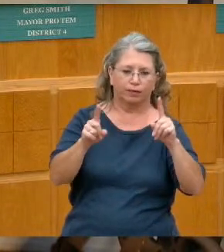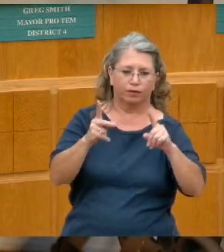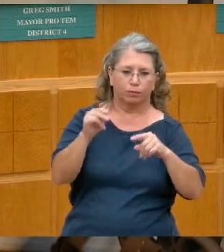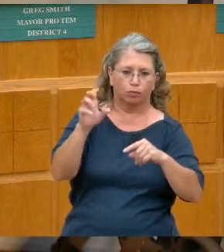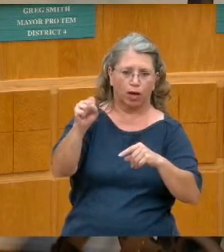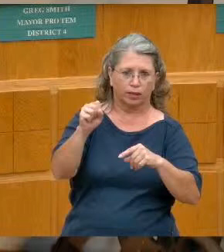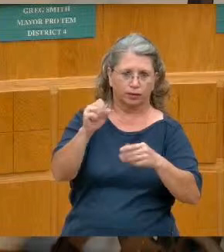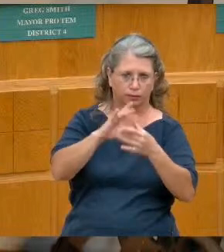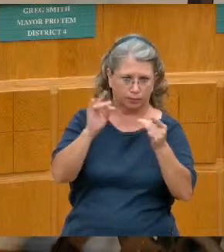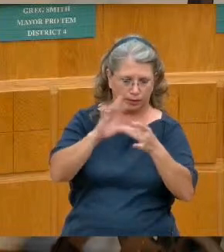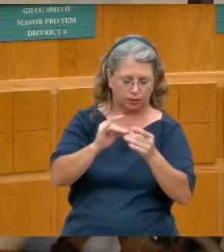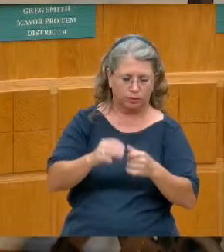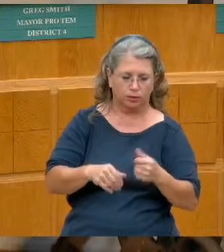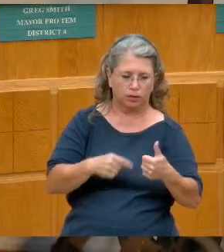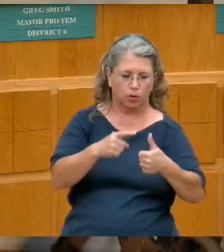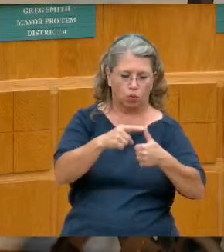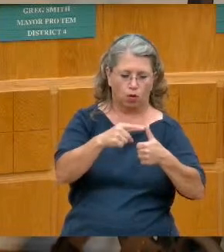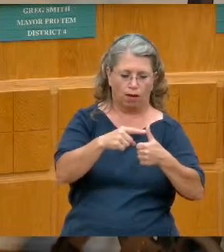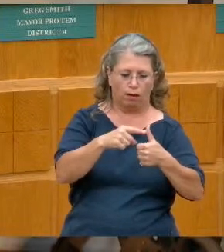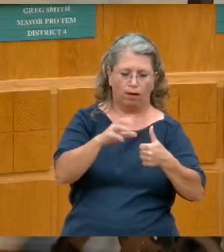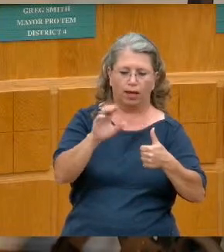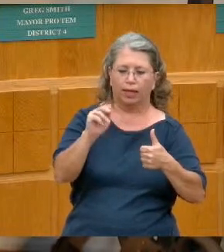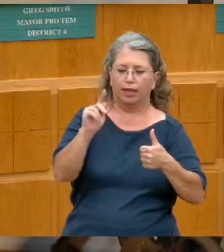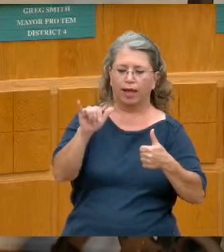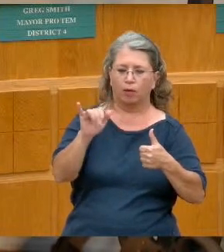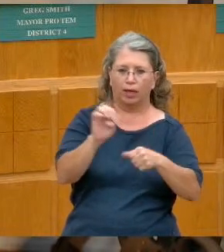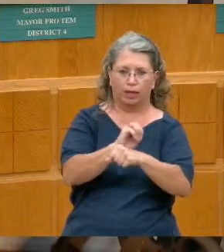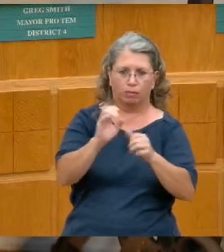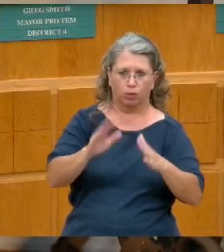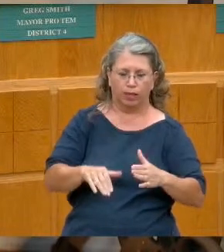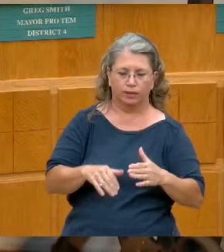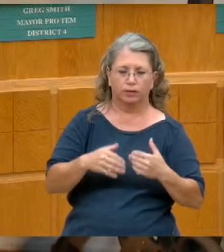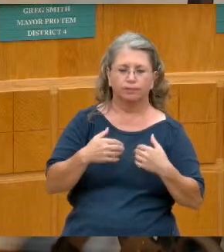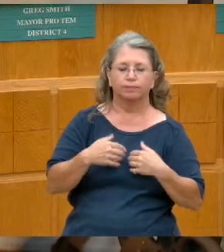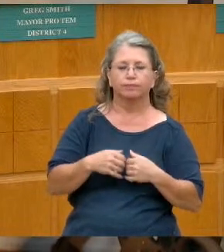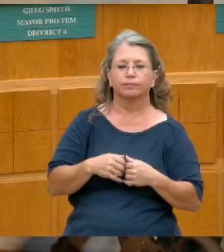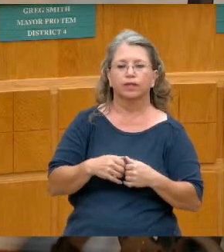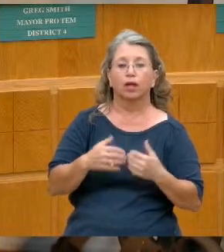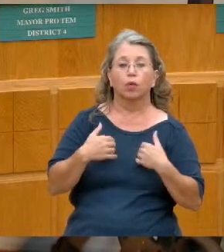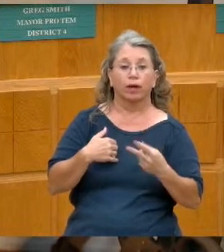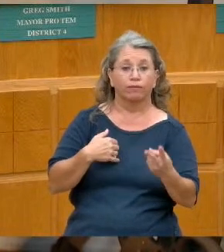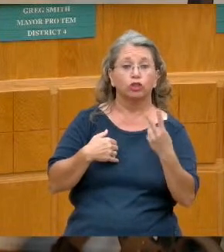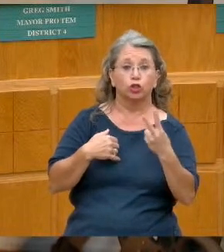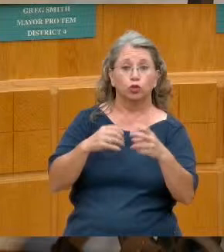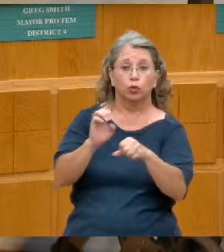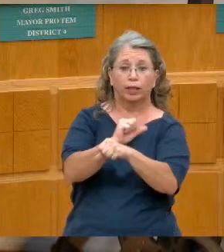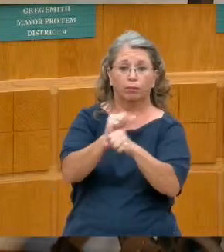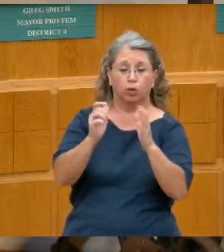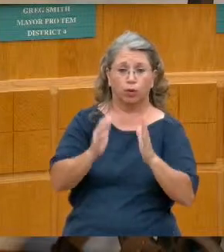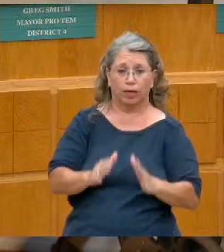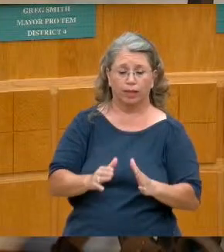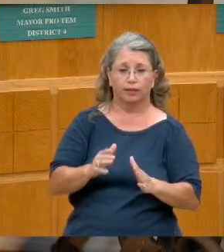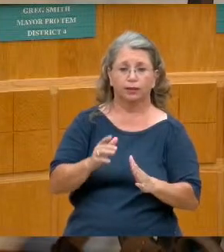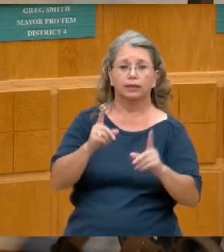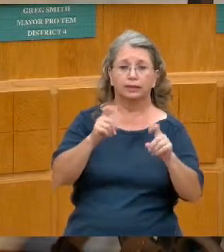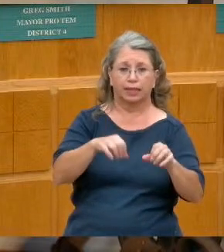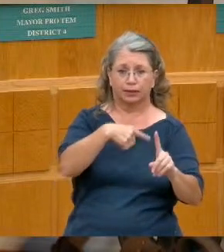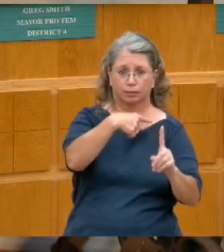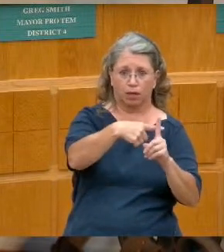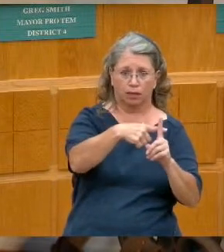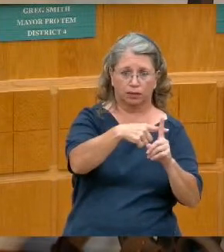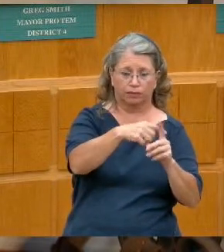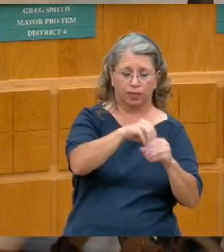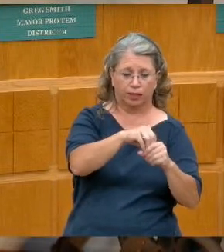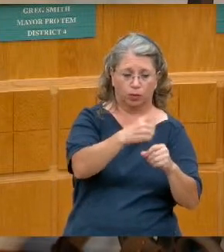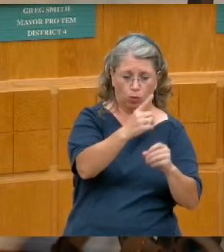with county employees. There are 2 county employees that have tested positive for the coronavirus in one department,